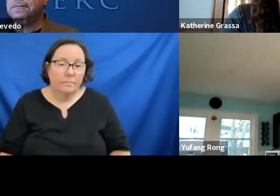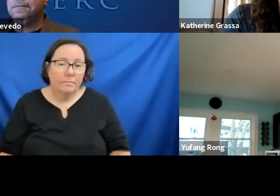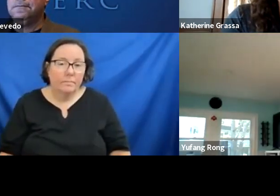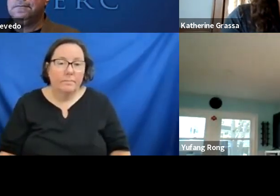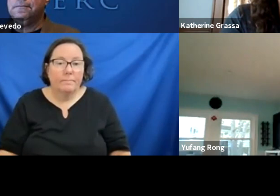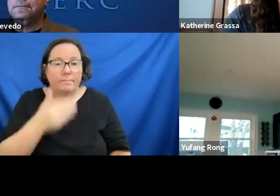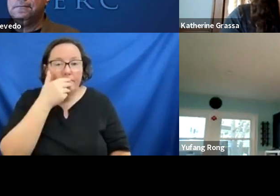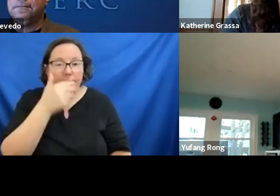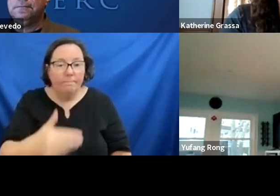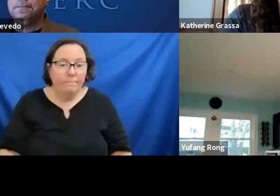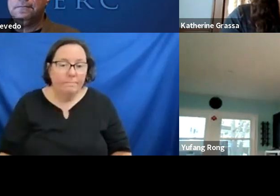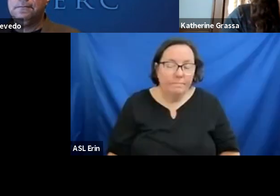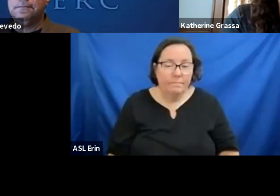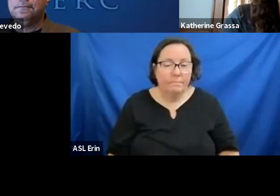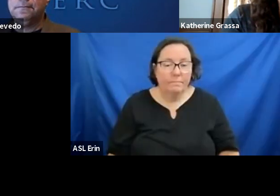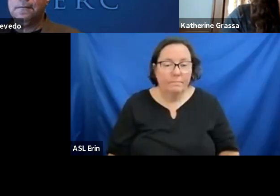Thank you very much.